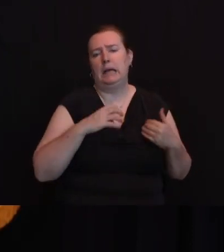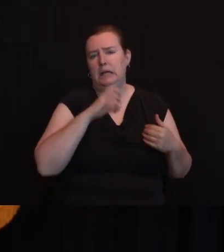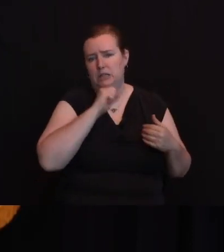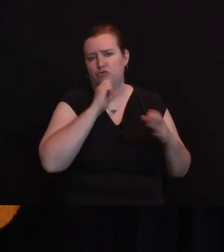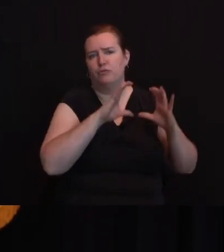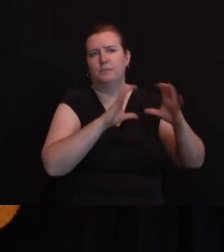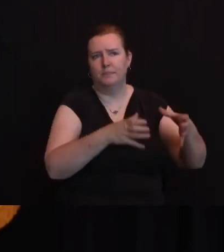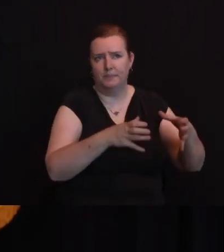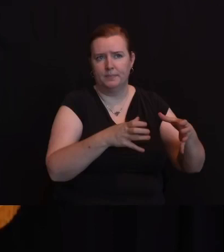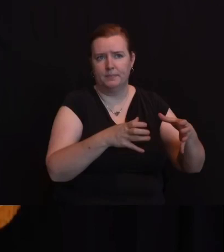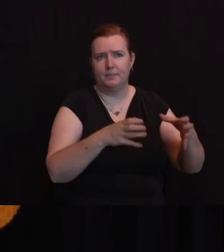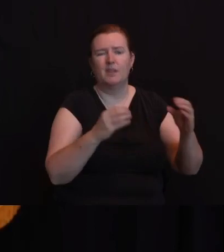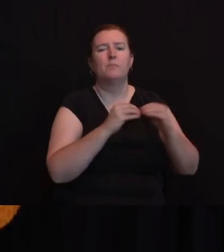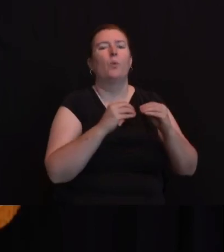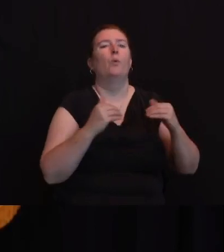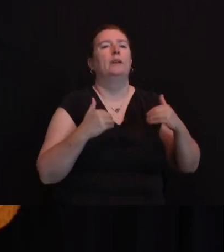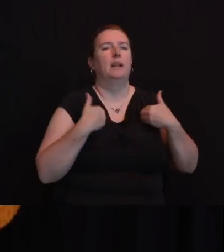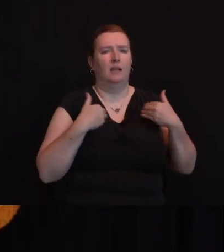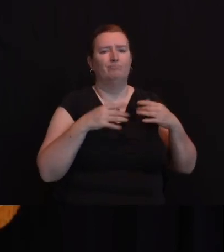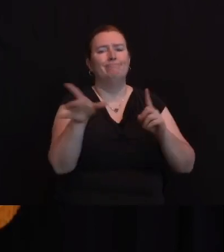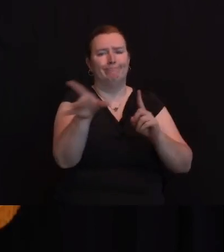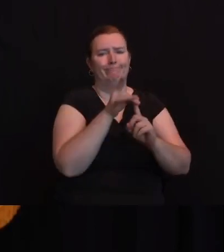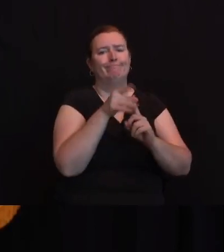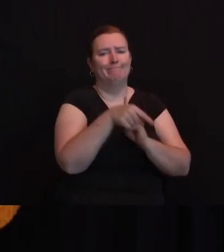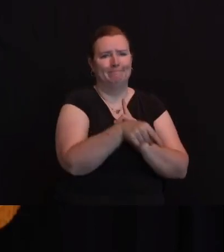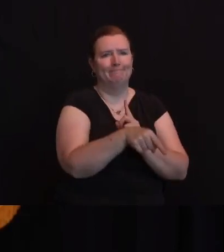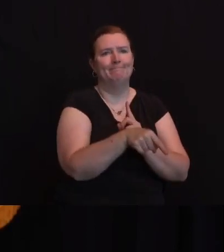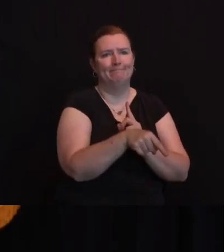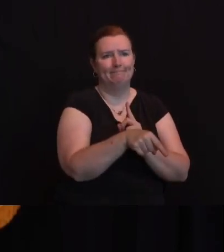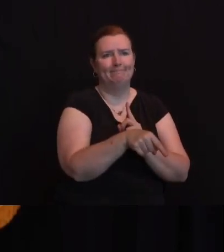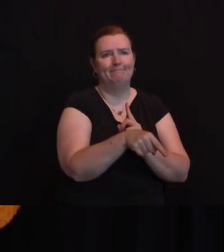are getting this. And luckily, they tend not